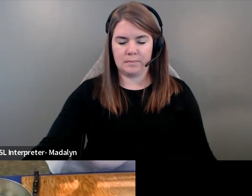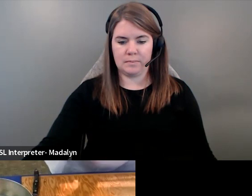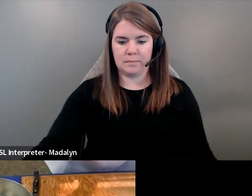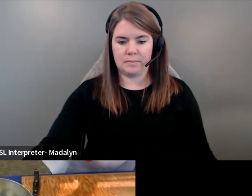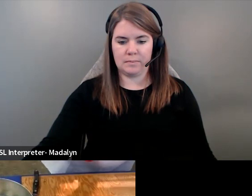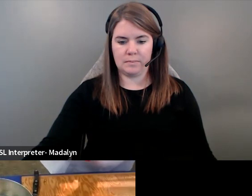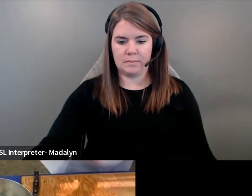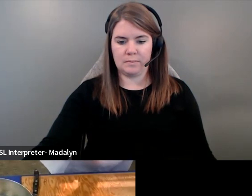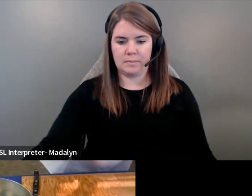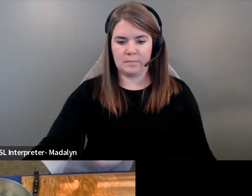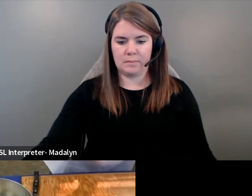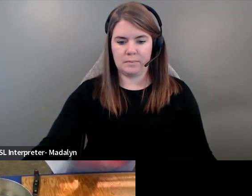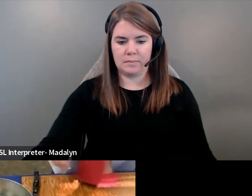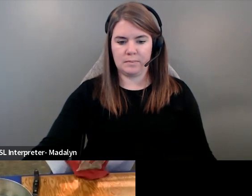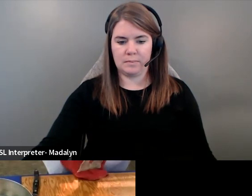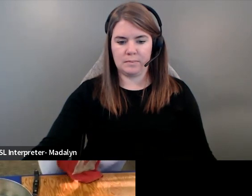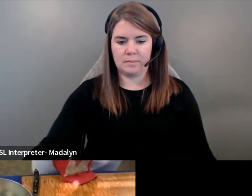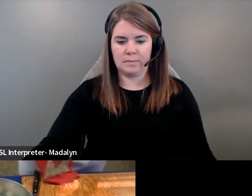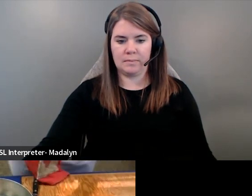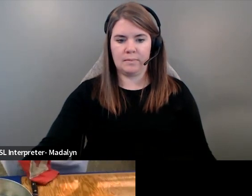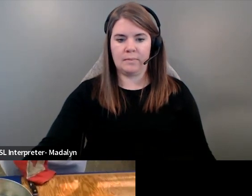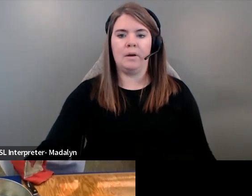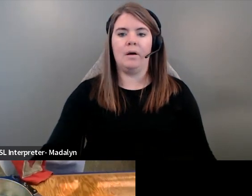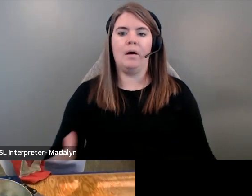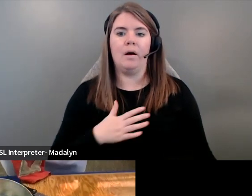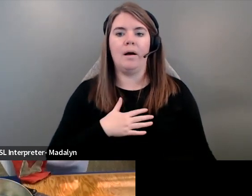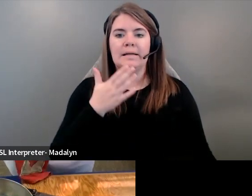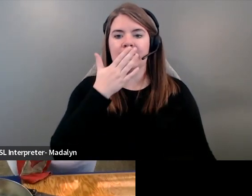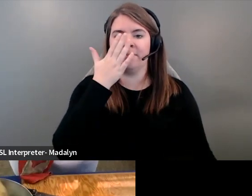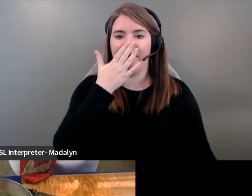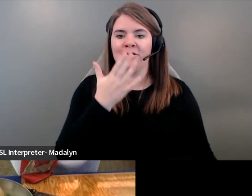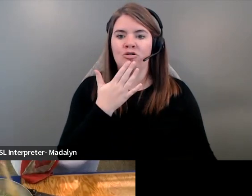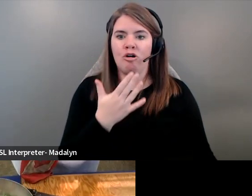Oh, it smells really good here. I wish you guys had smell-o-vision.